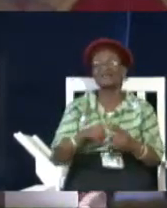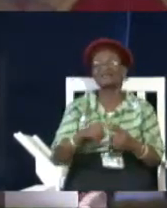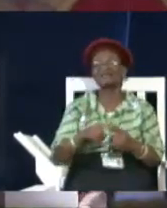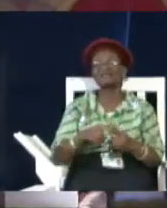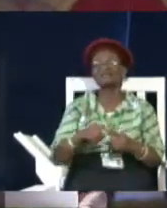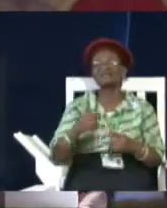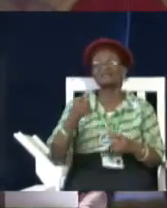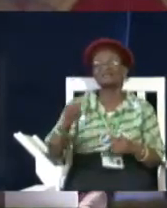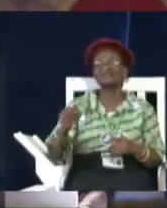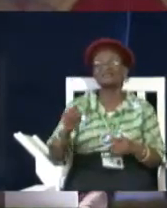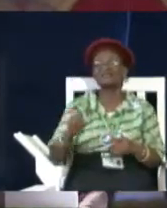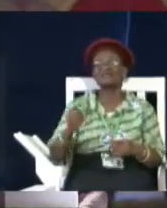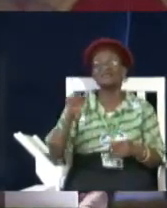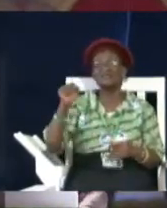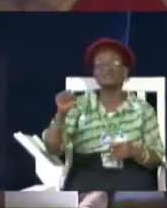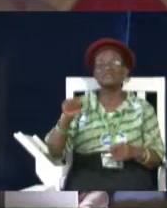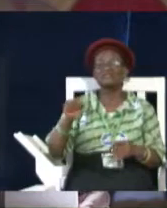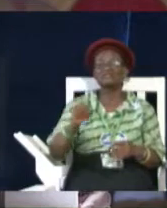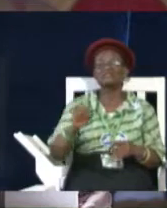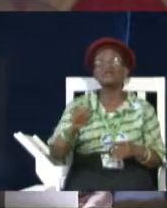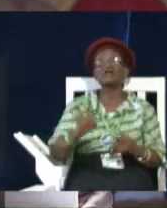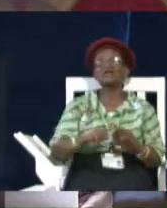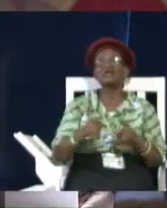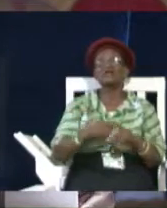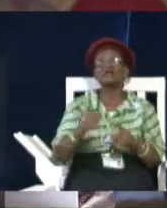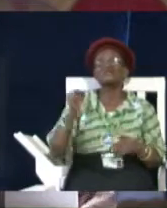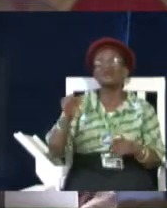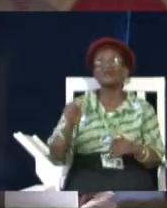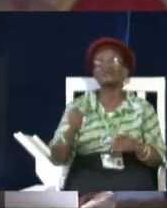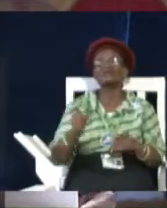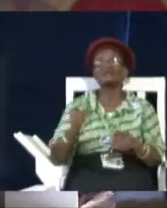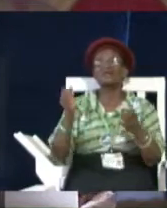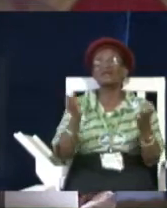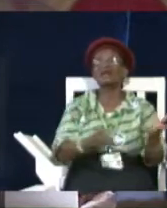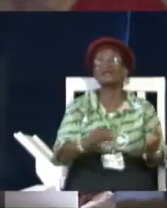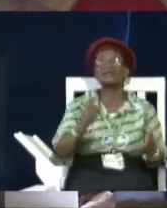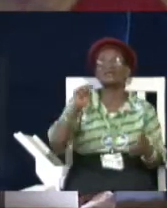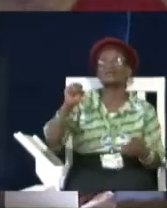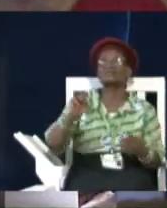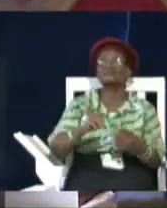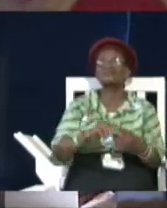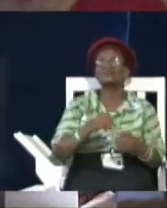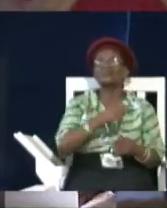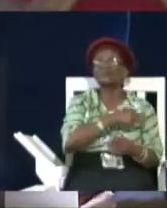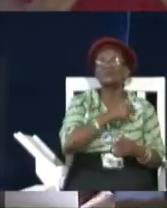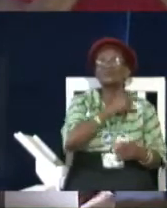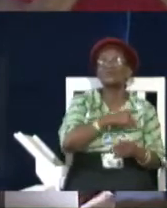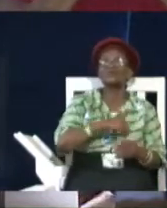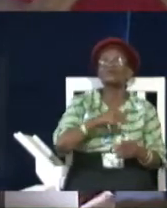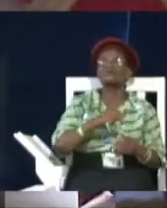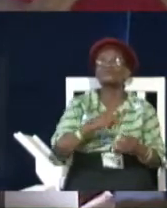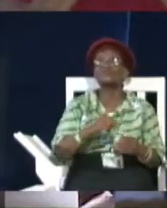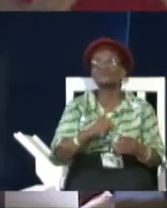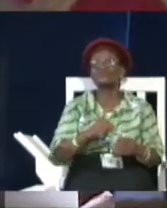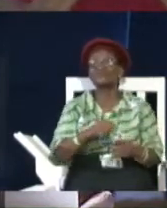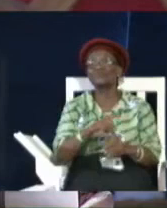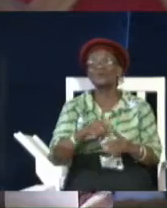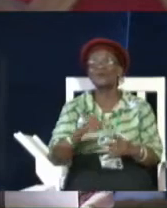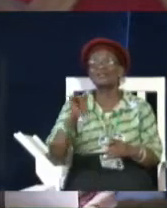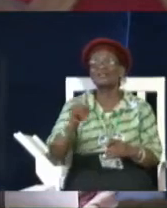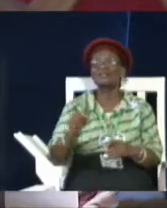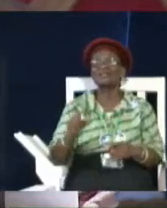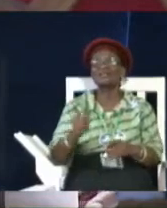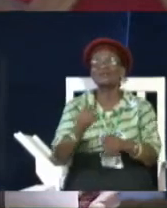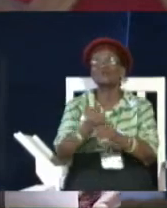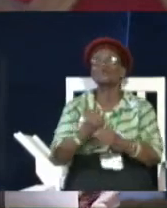the colleagues carried him to the hospital. When they got to the hospital asked them to